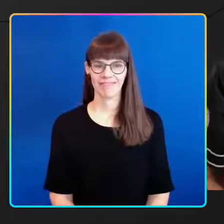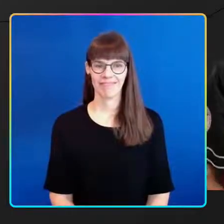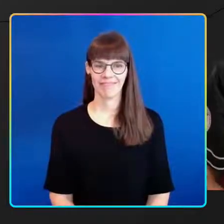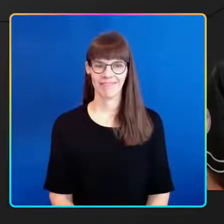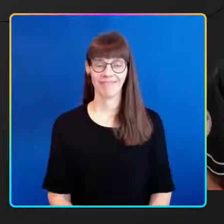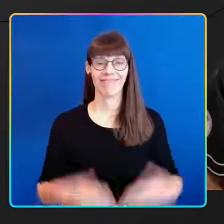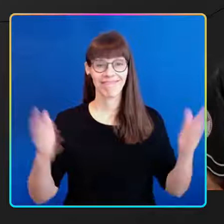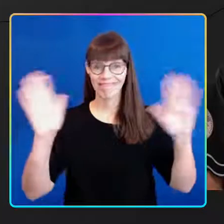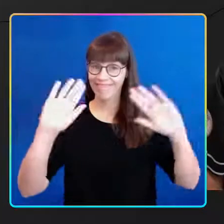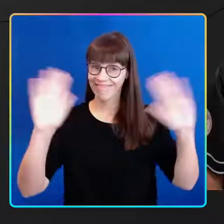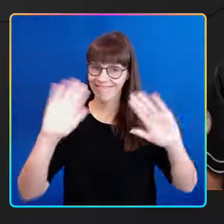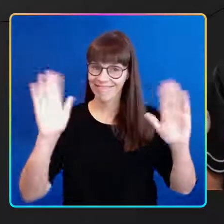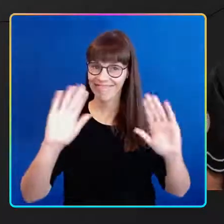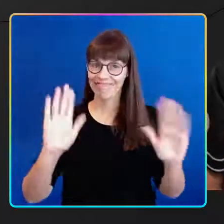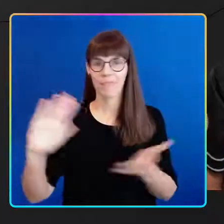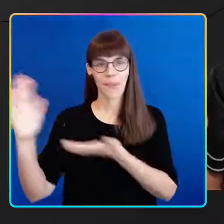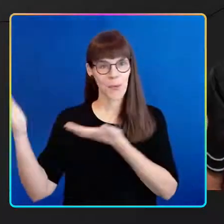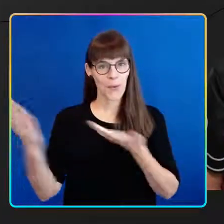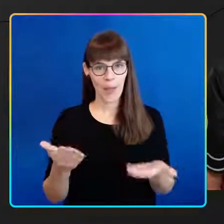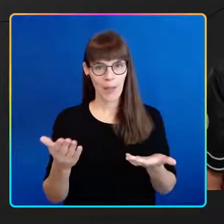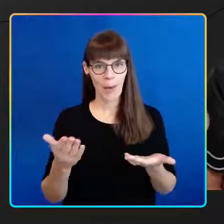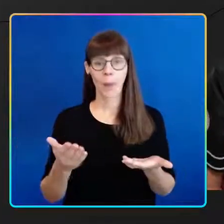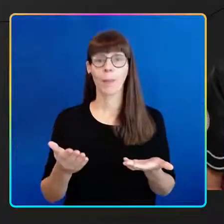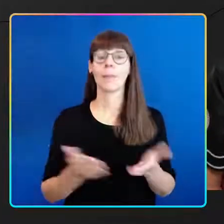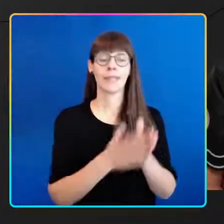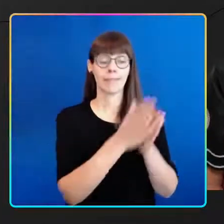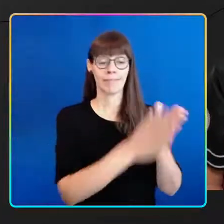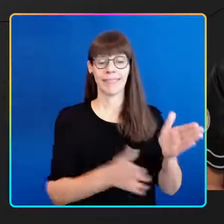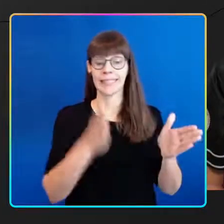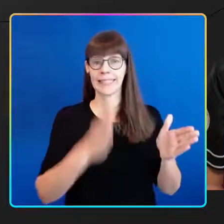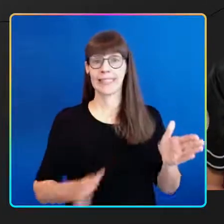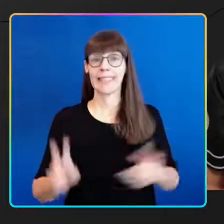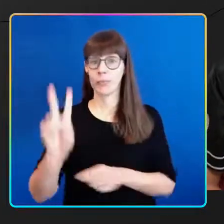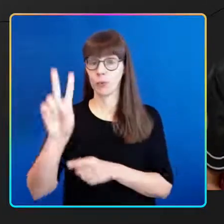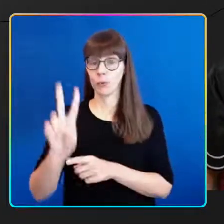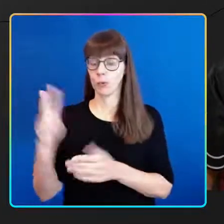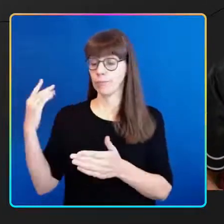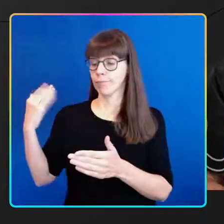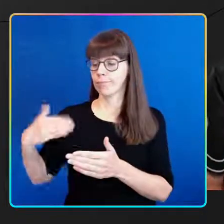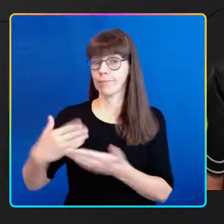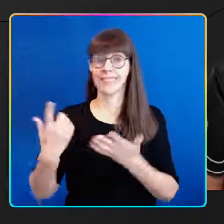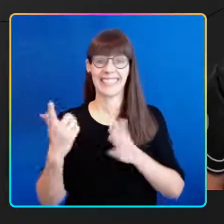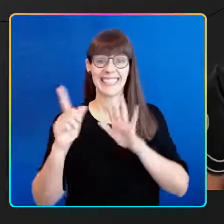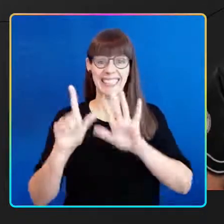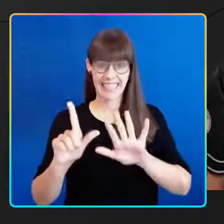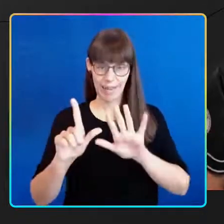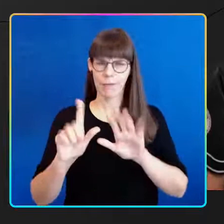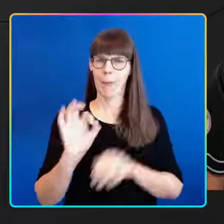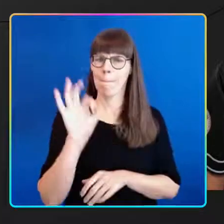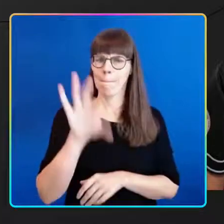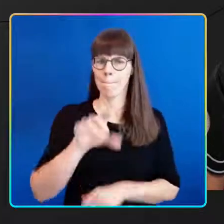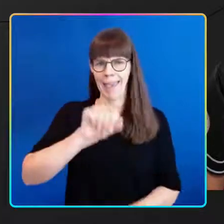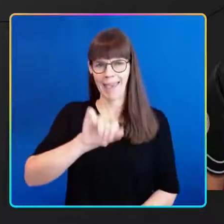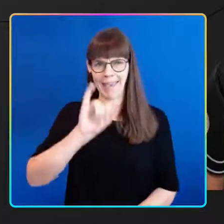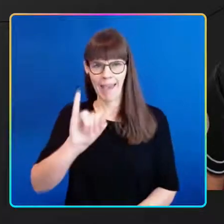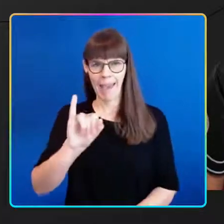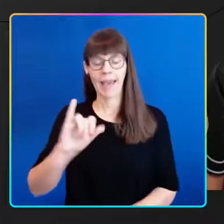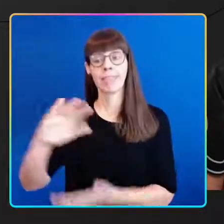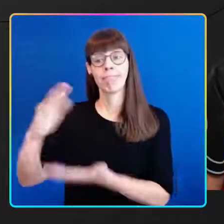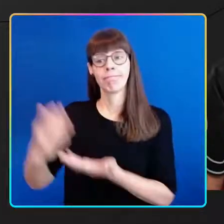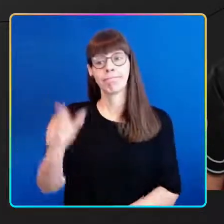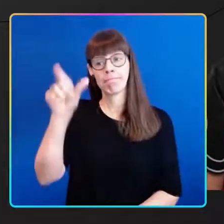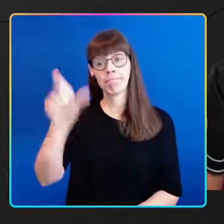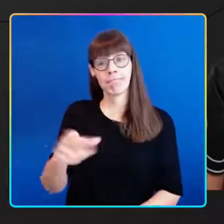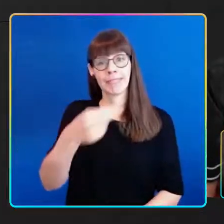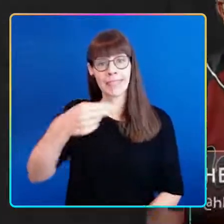Hi everyone, and welcome to the 7th episode of Season 2 of the Bit of AI show. And this show we will talk with Laura about her life